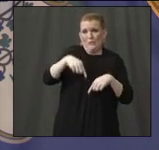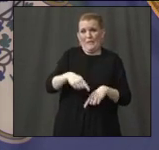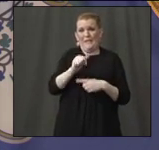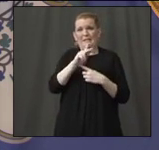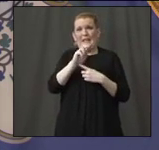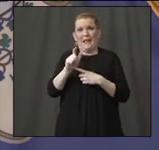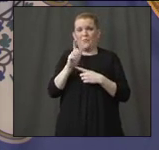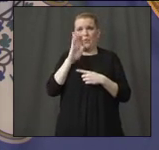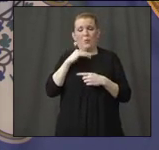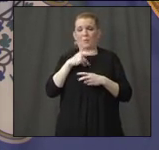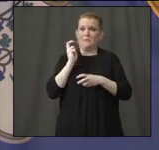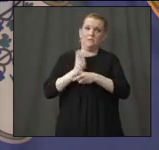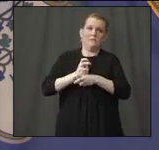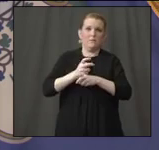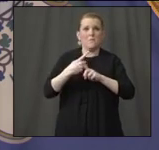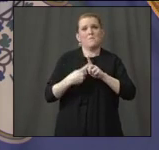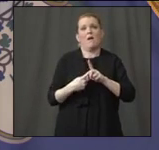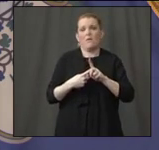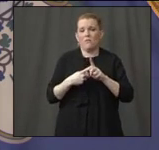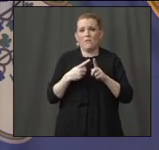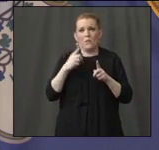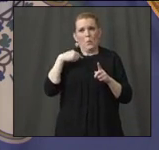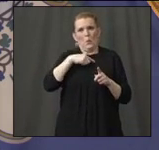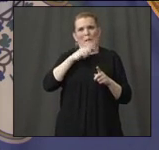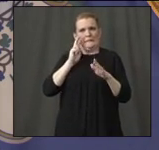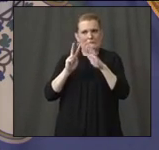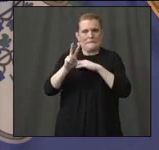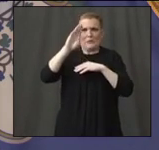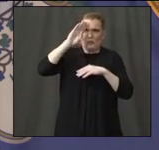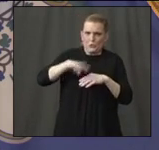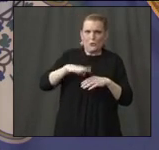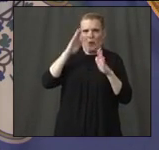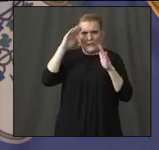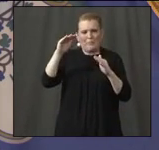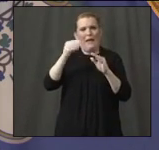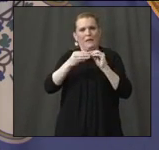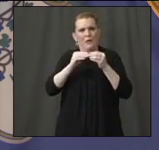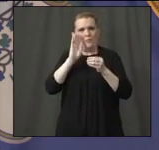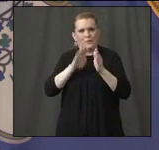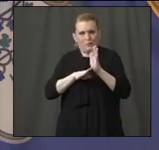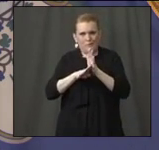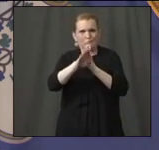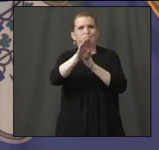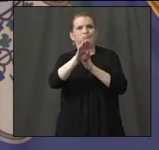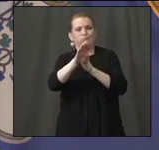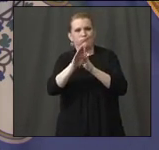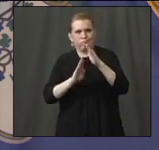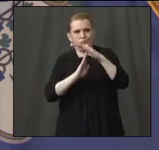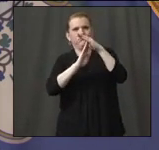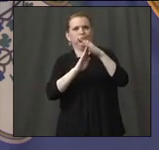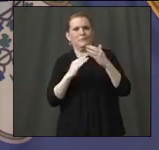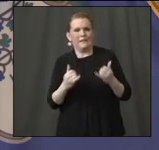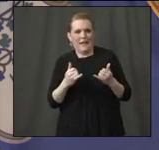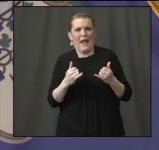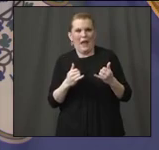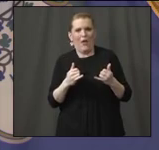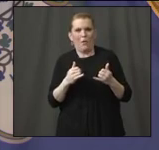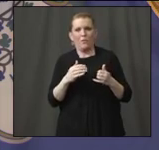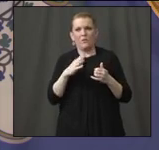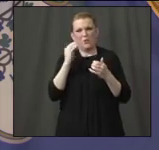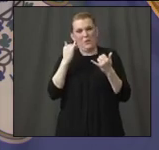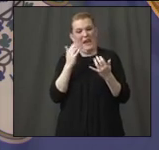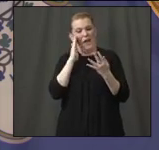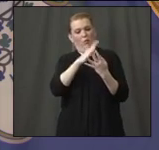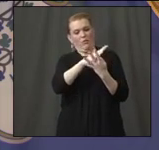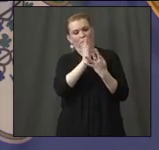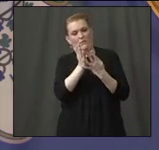peak and what we've had to do to manage our way through this pandemic. I think the state's doing pretty well.